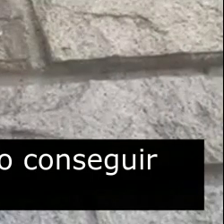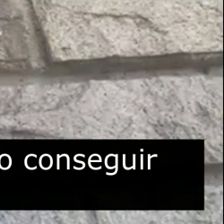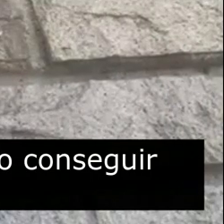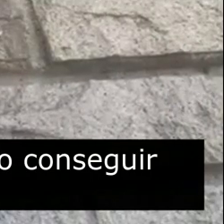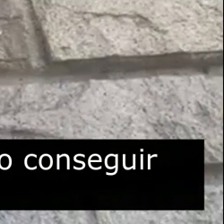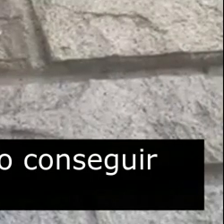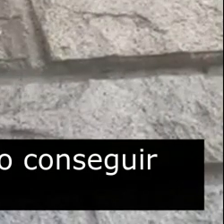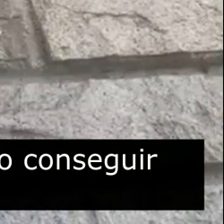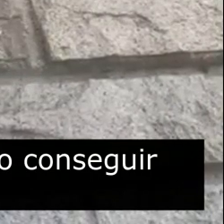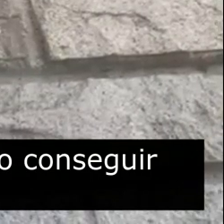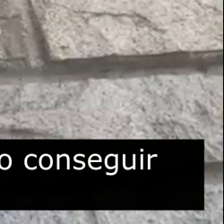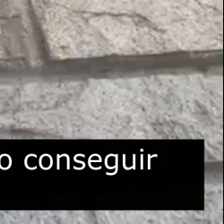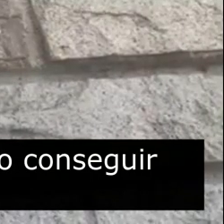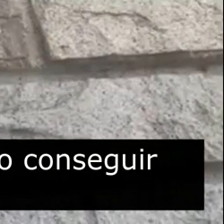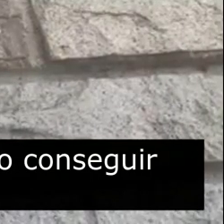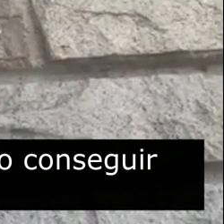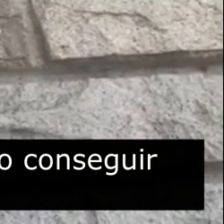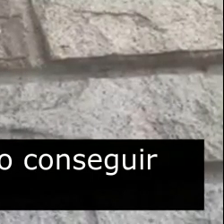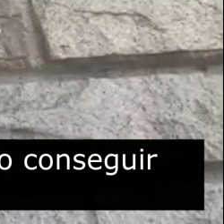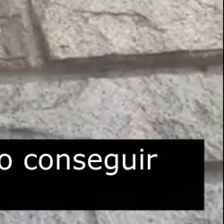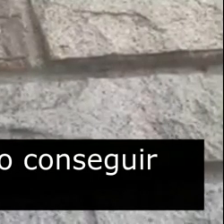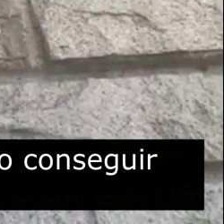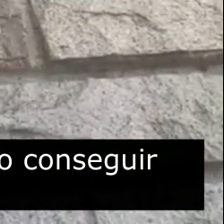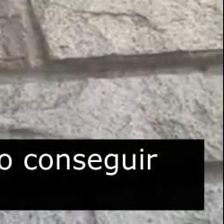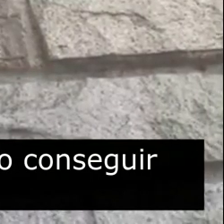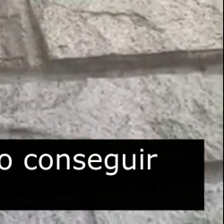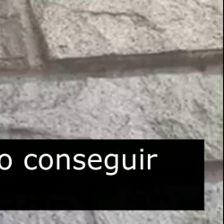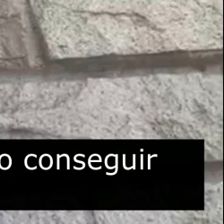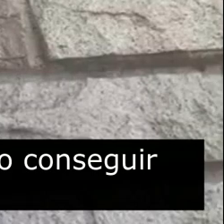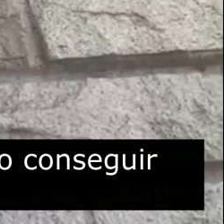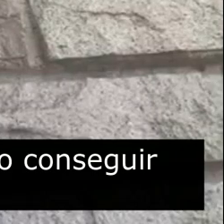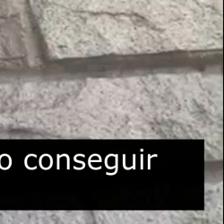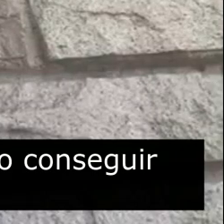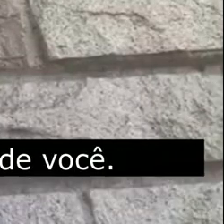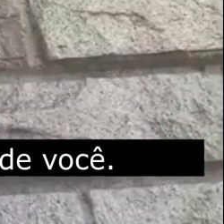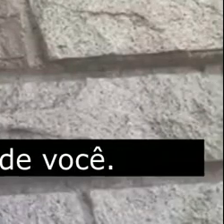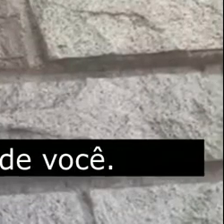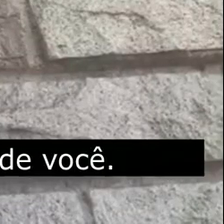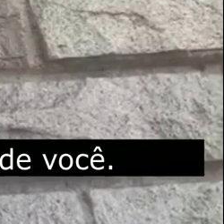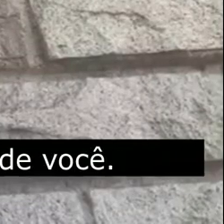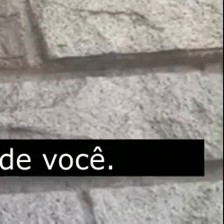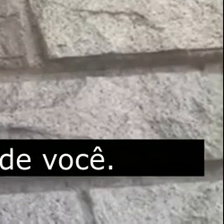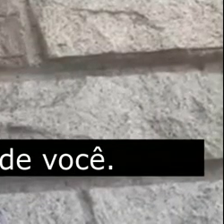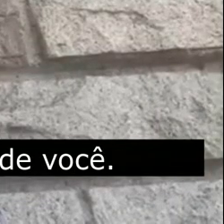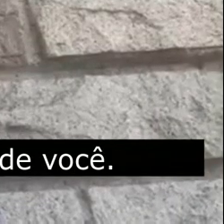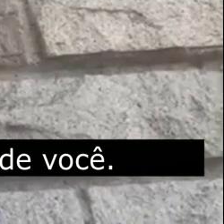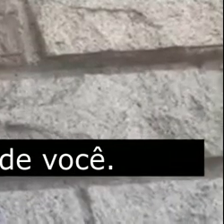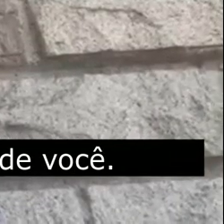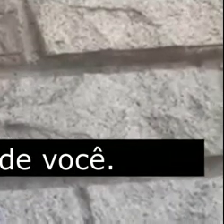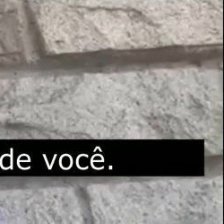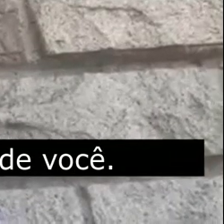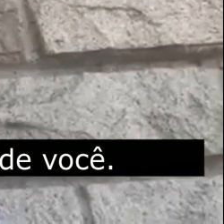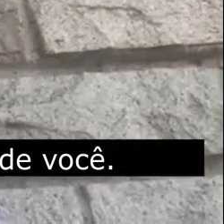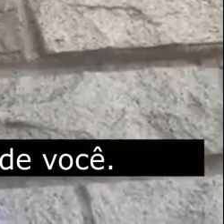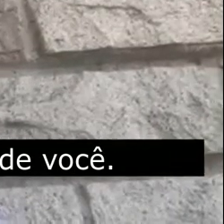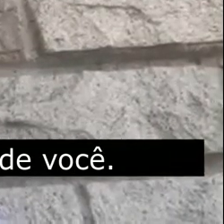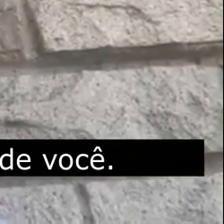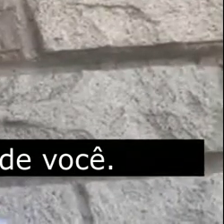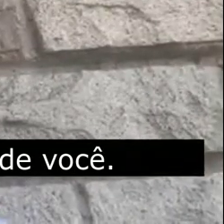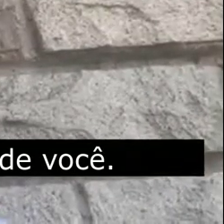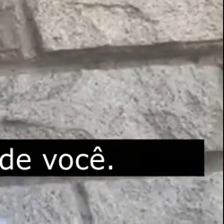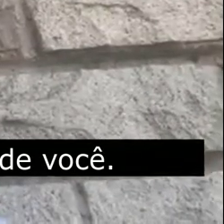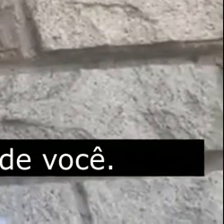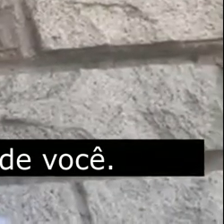even if you're struggling even if you can't get the help that you need know this that you're still